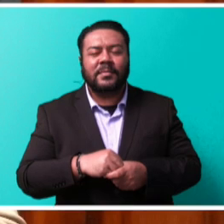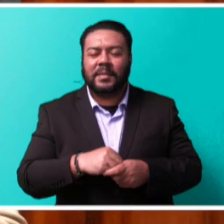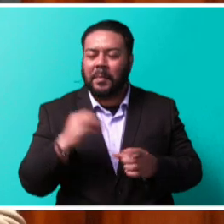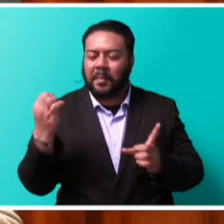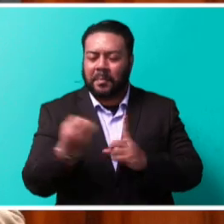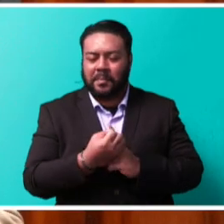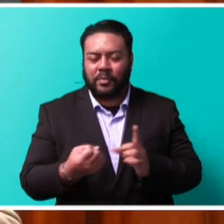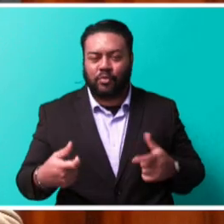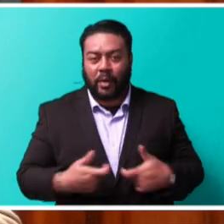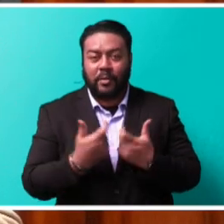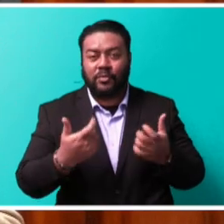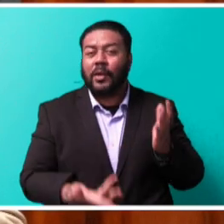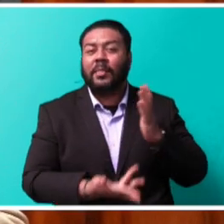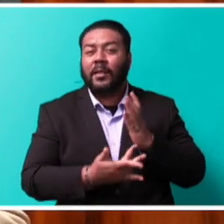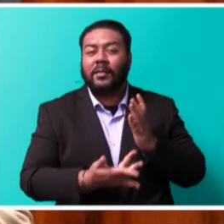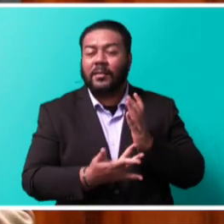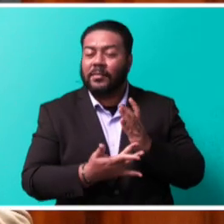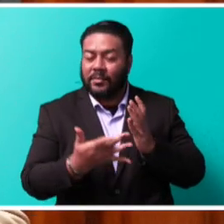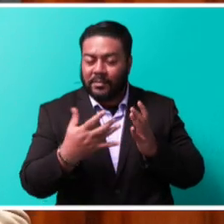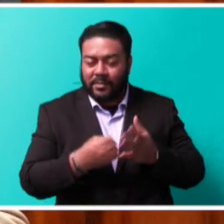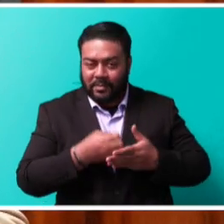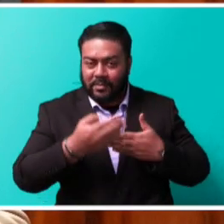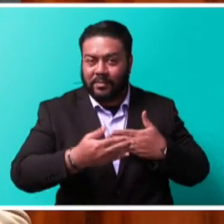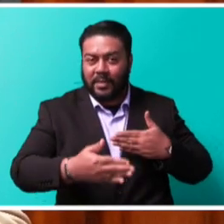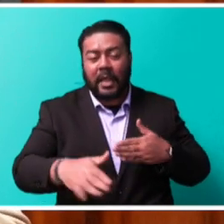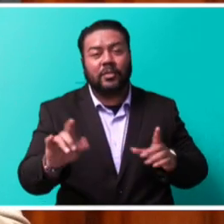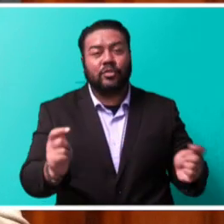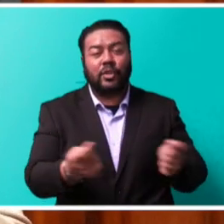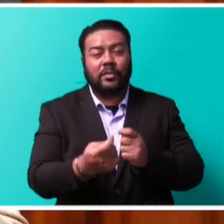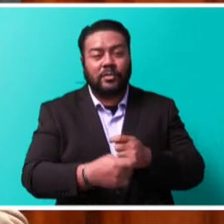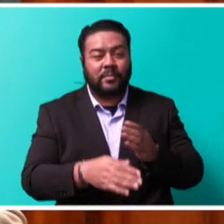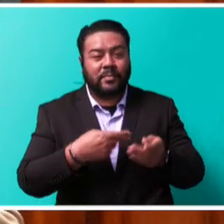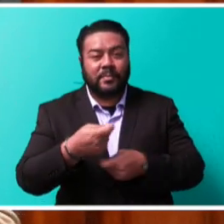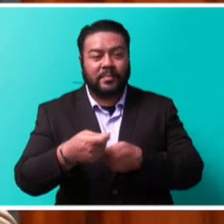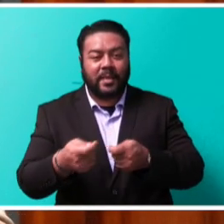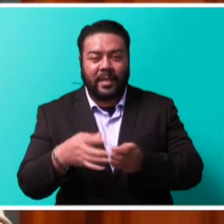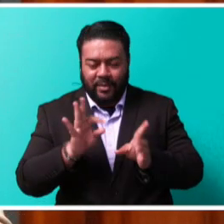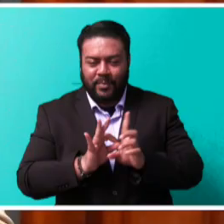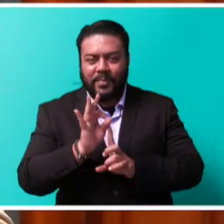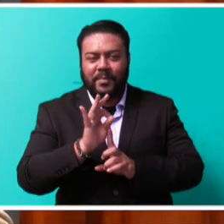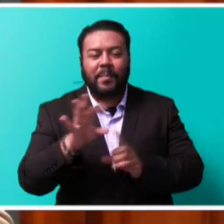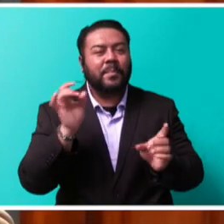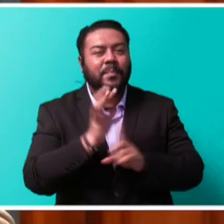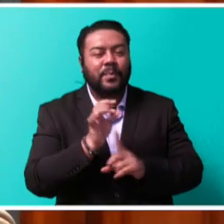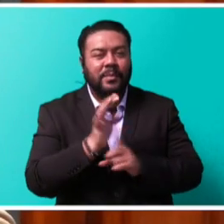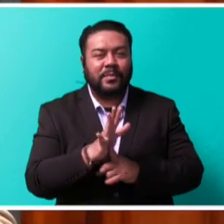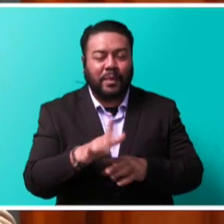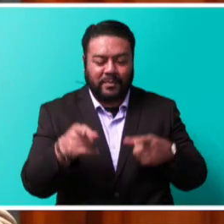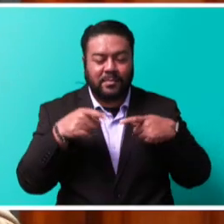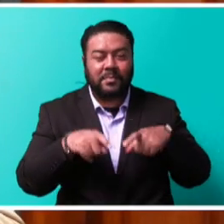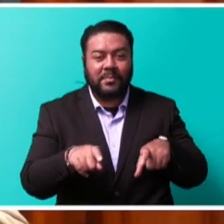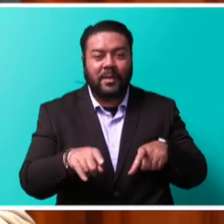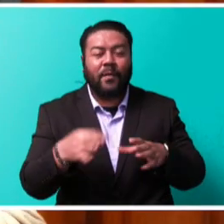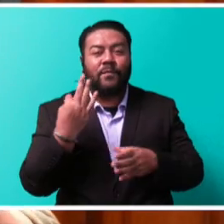challenges, technological advancements, changing market expectations, and the increasing importance of sustainable